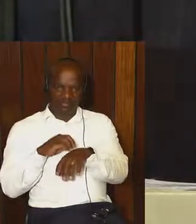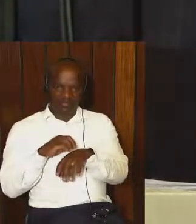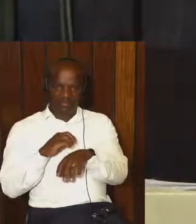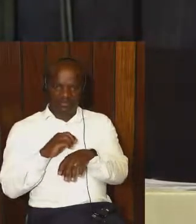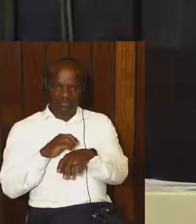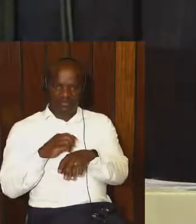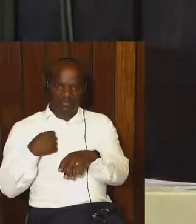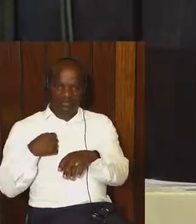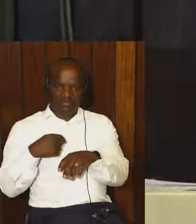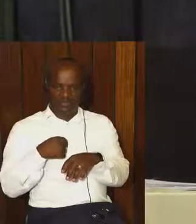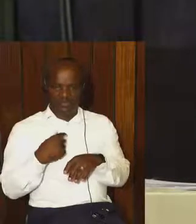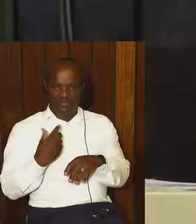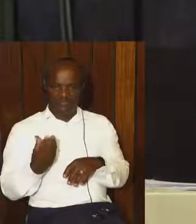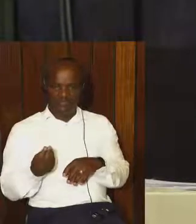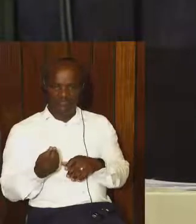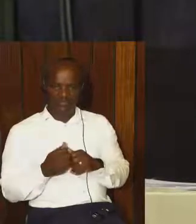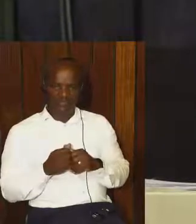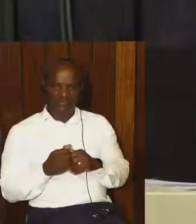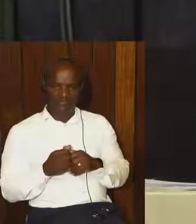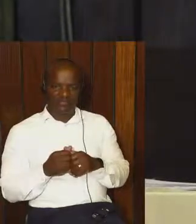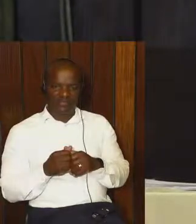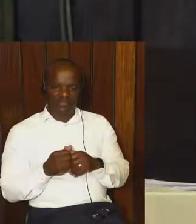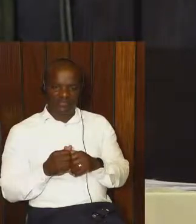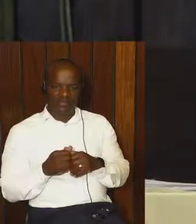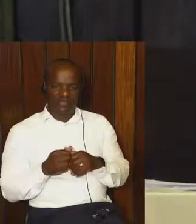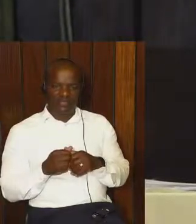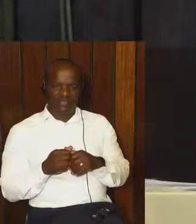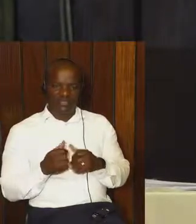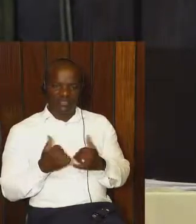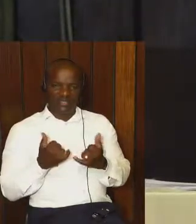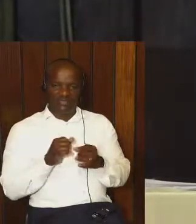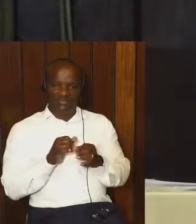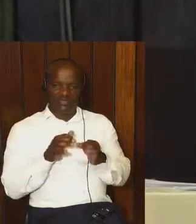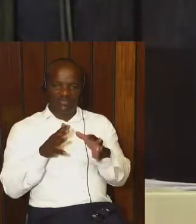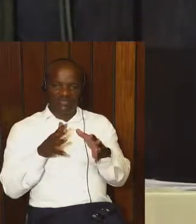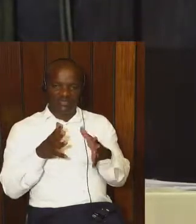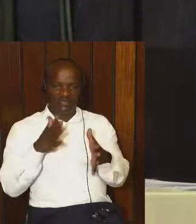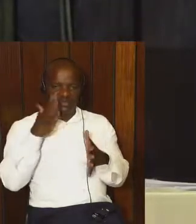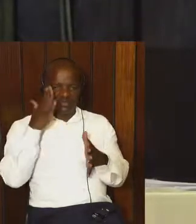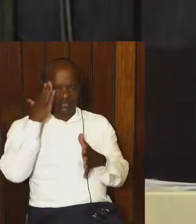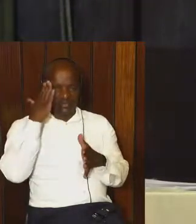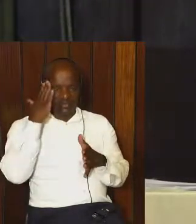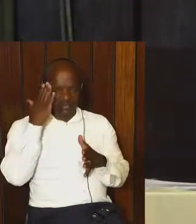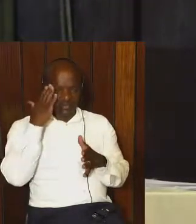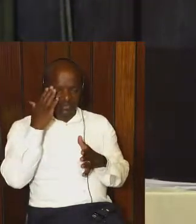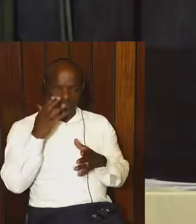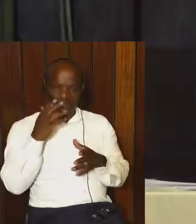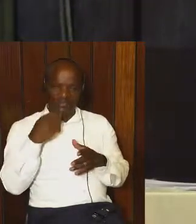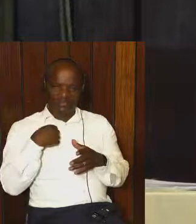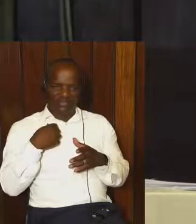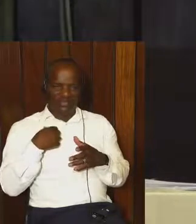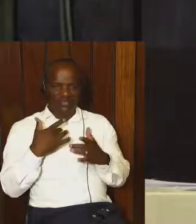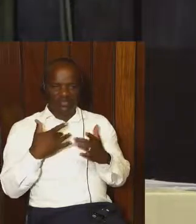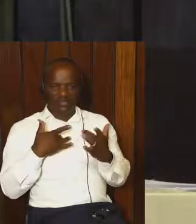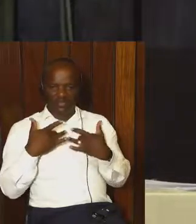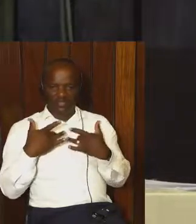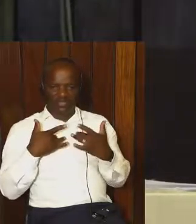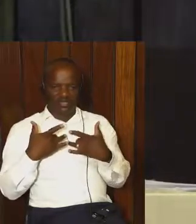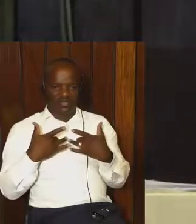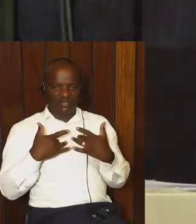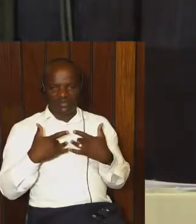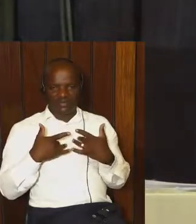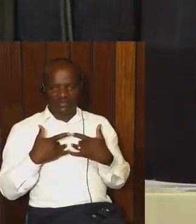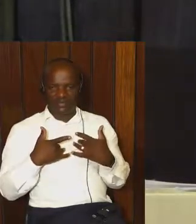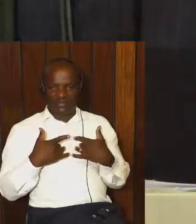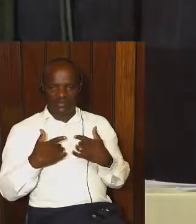Now, what boggles my mind, Chair, is that we know DID is an implementing agency in